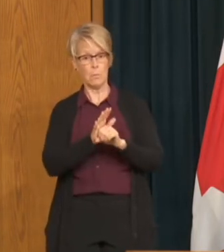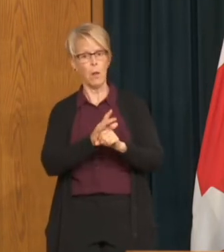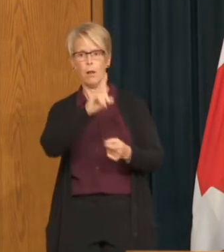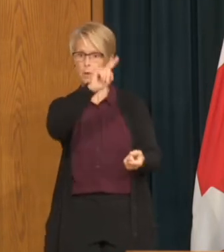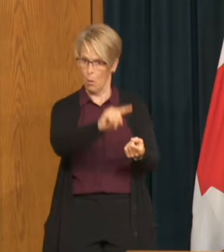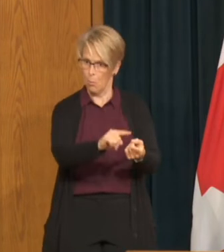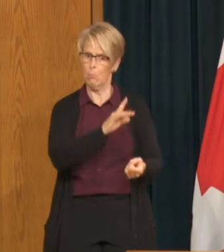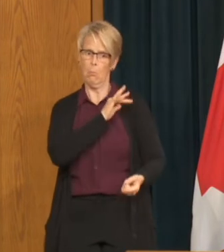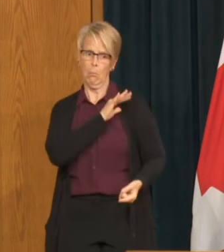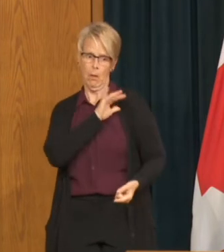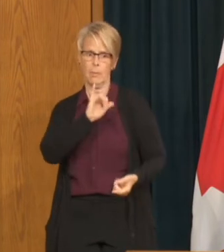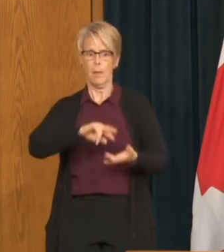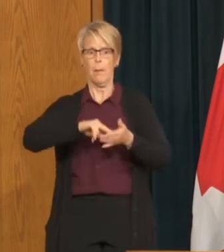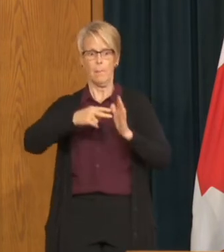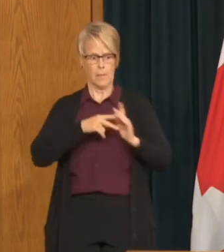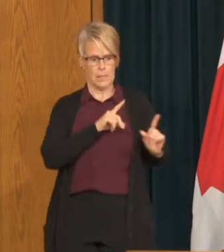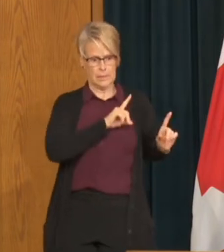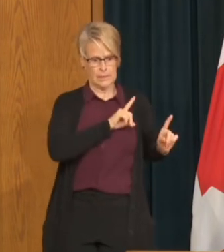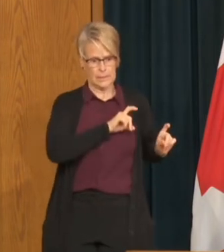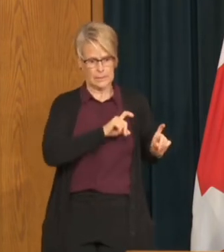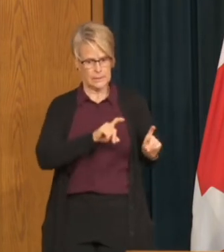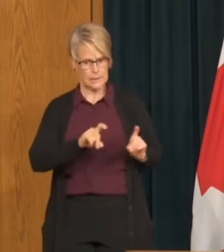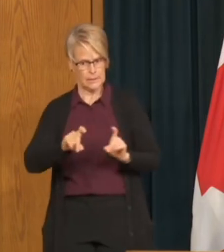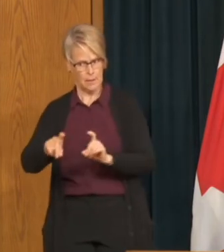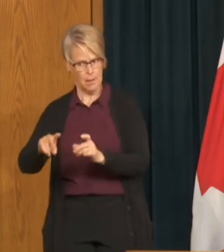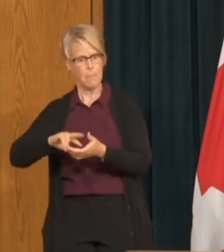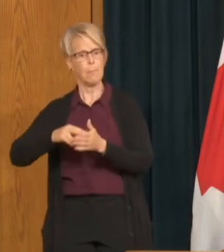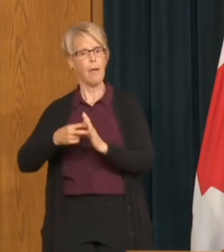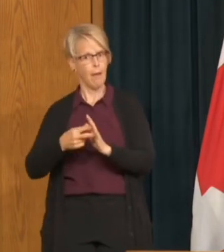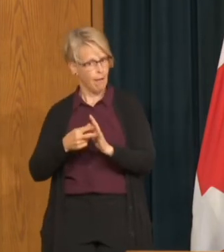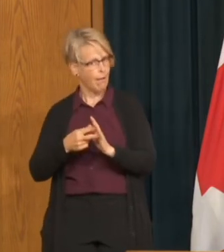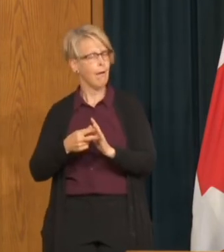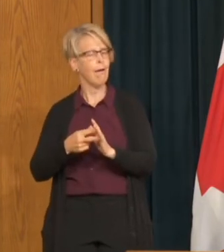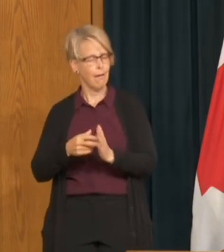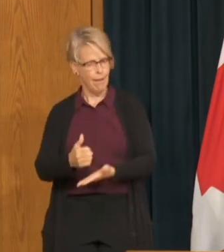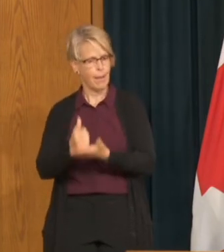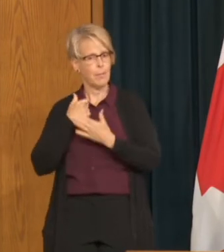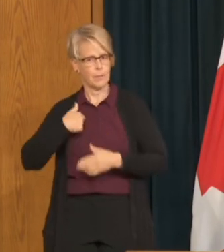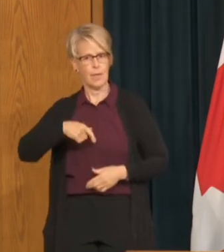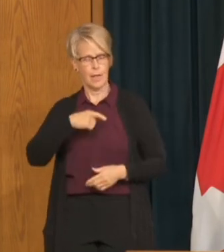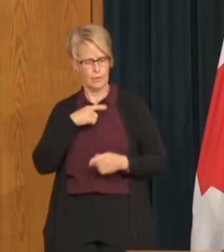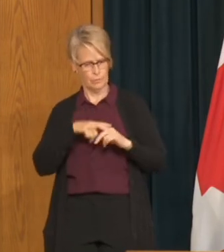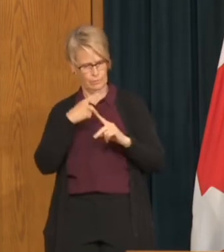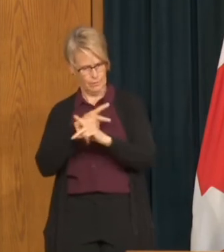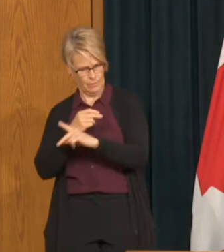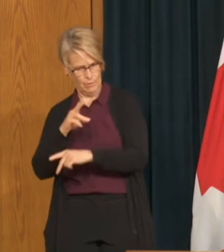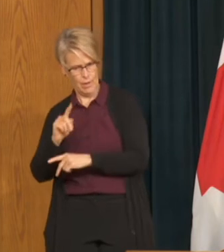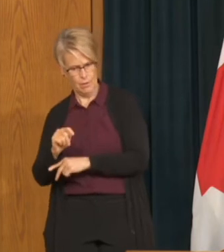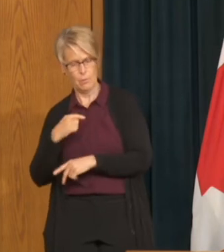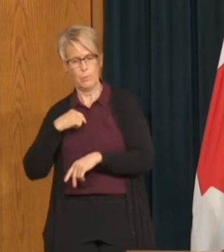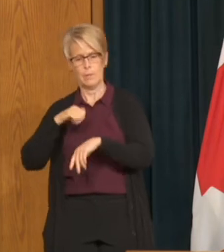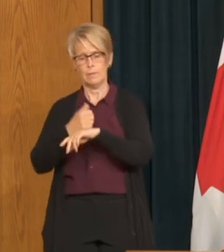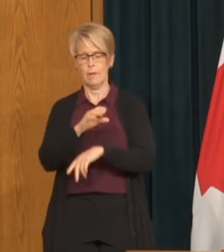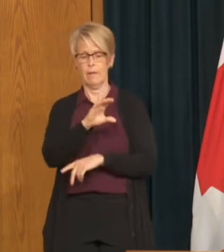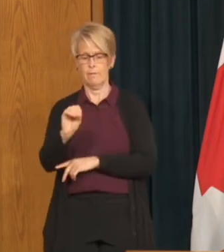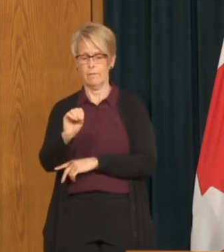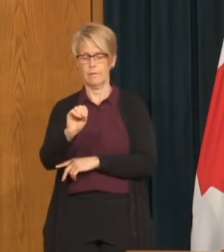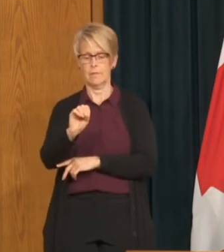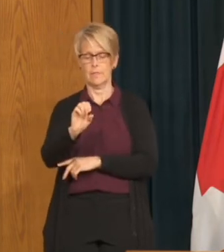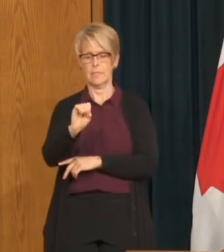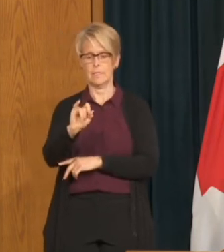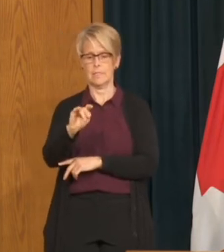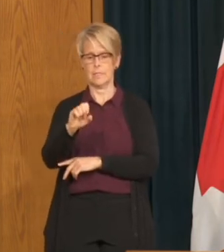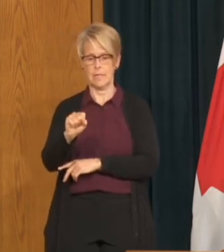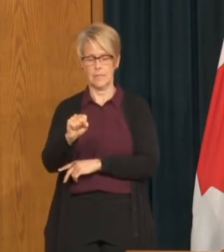testing strategy throughout the COVID-19 pandemic has served us well. But we also know, as we've set up more than 50 sites across this province